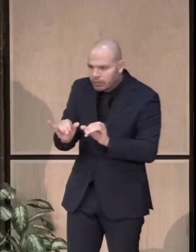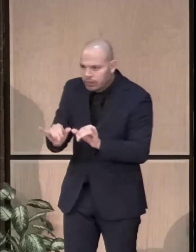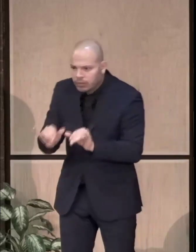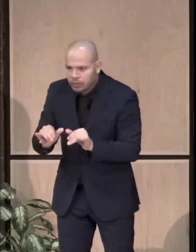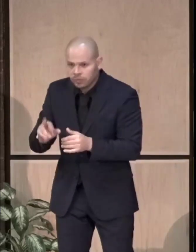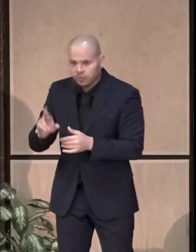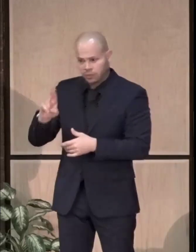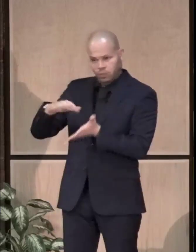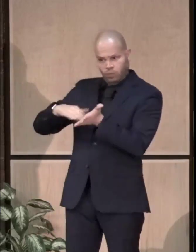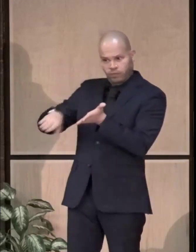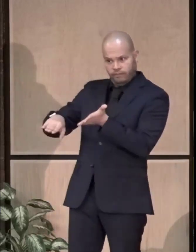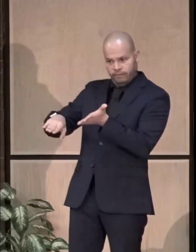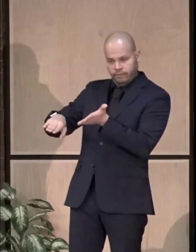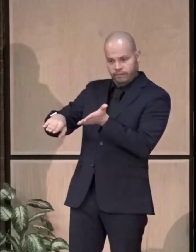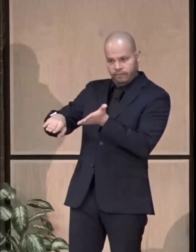That was,